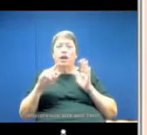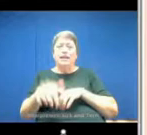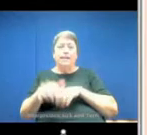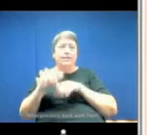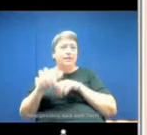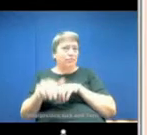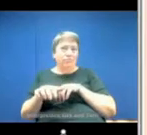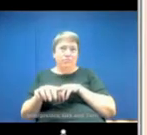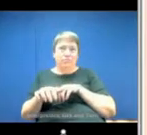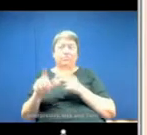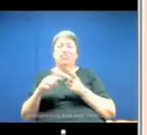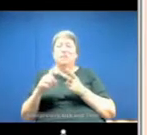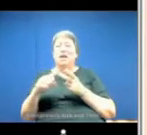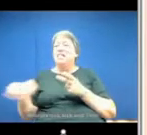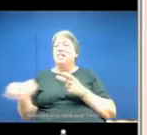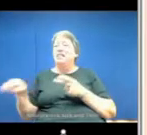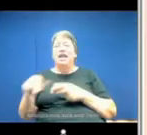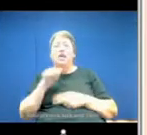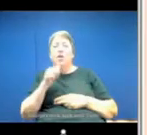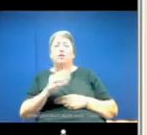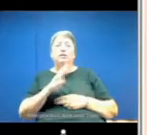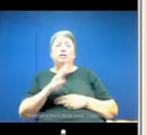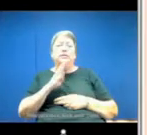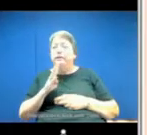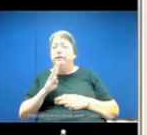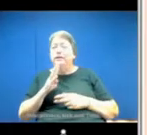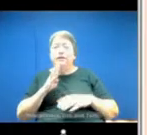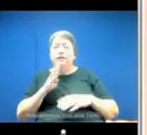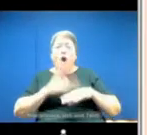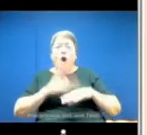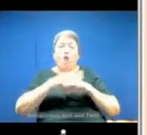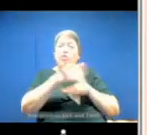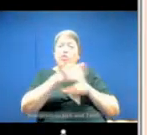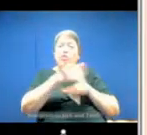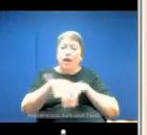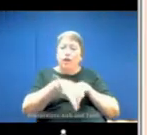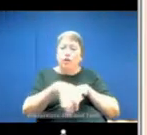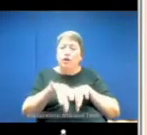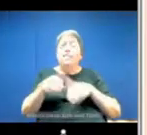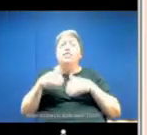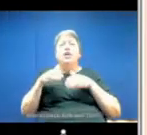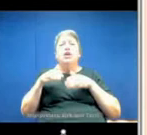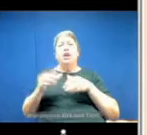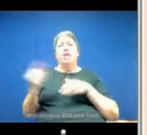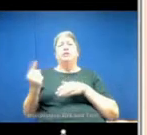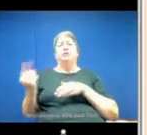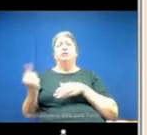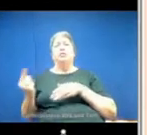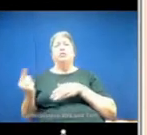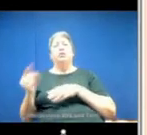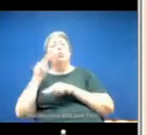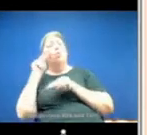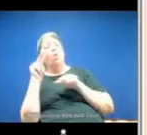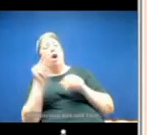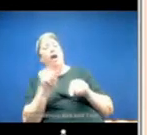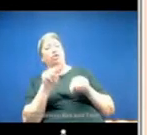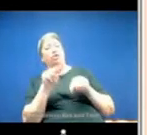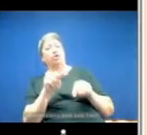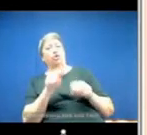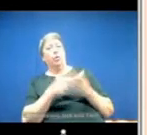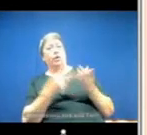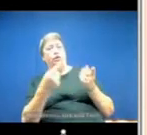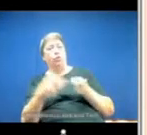and they do no record interpreting. They're simply there to let an audience member see what is happening in the deposition.